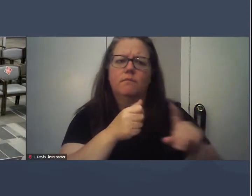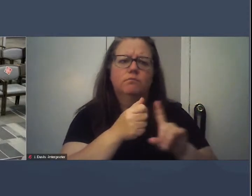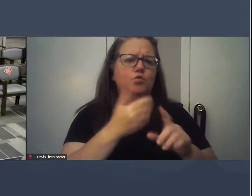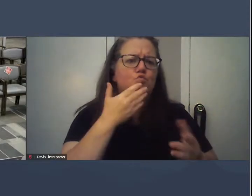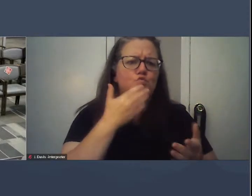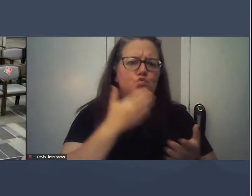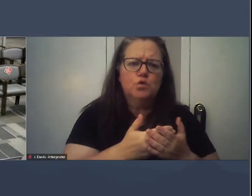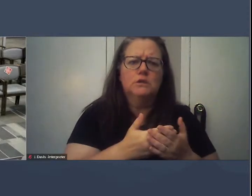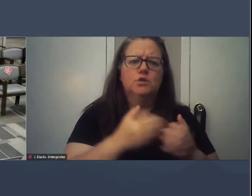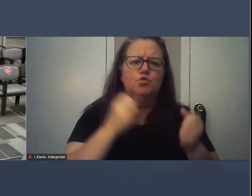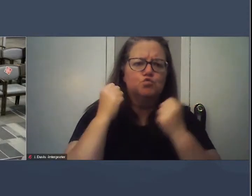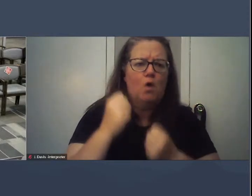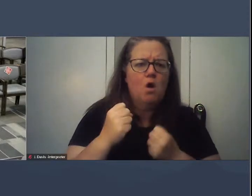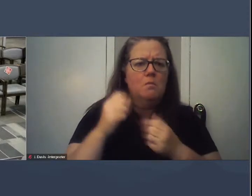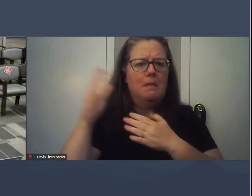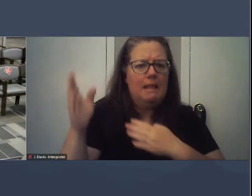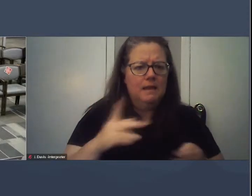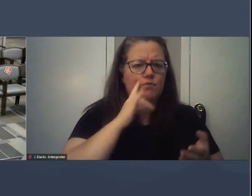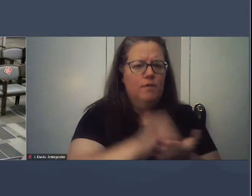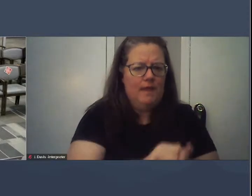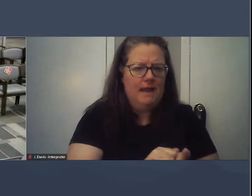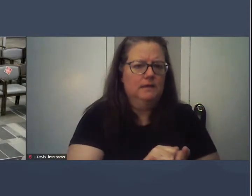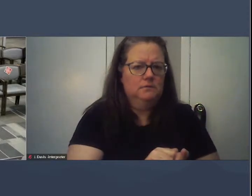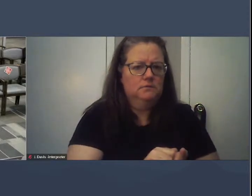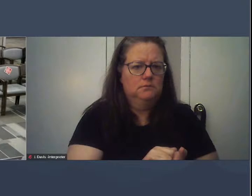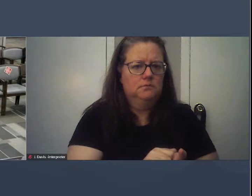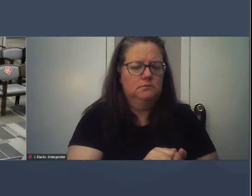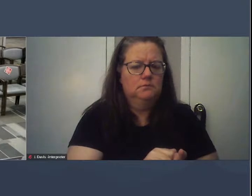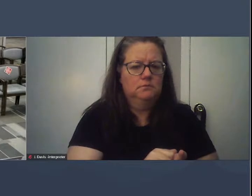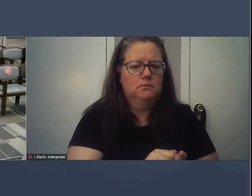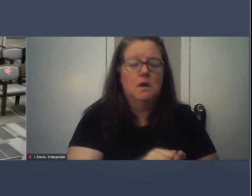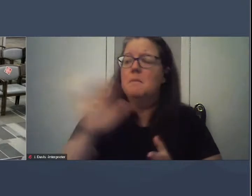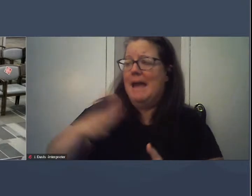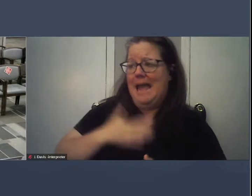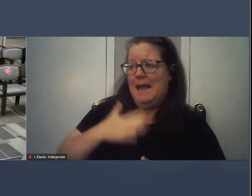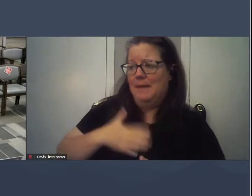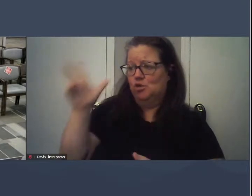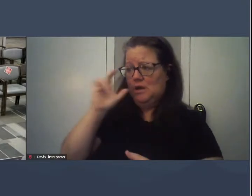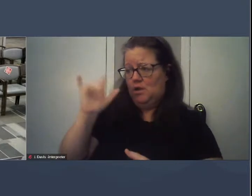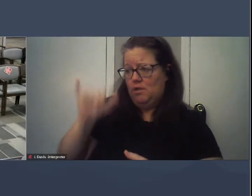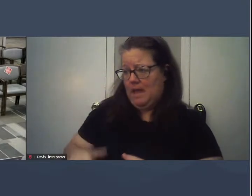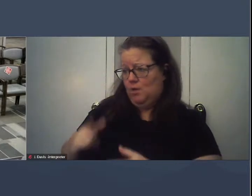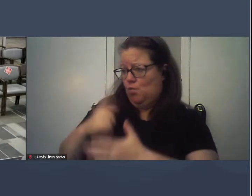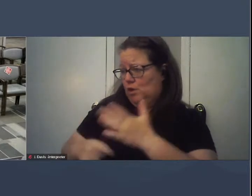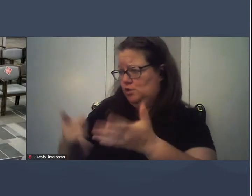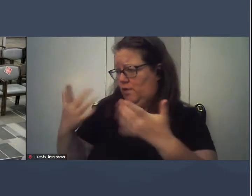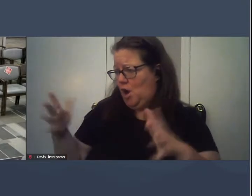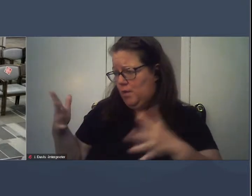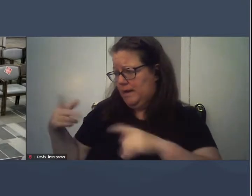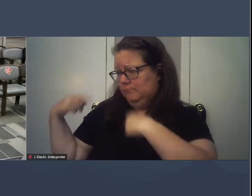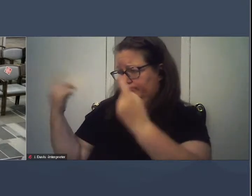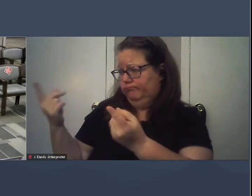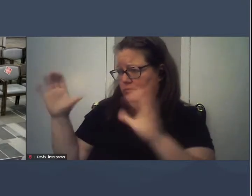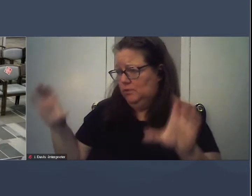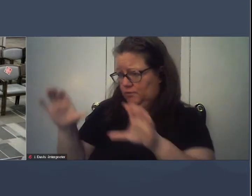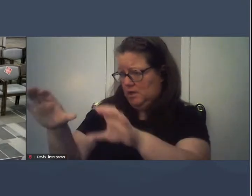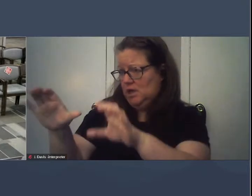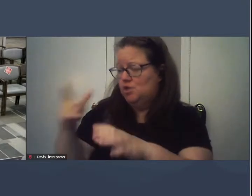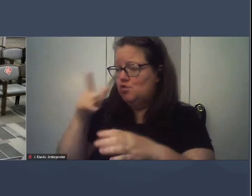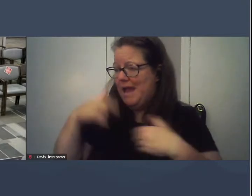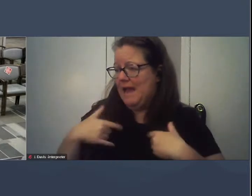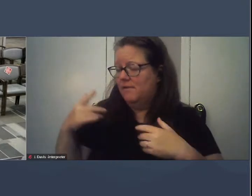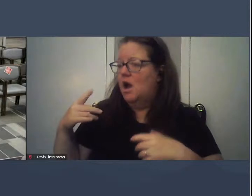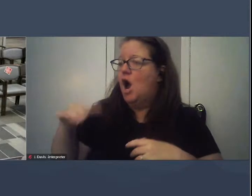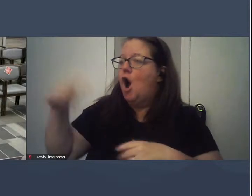qualifications, et cetera, for just such things you're mentioning. I'm glad to hear what you've done with the levee. That sounds really good to know that you've got extra stuff.